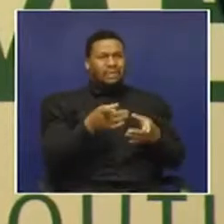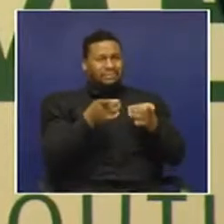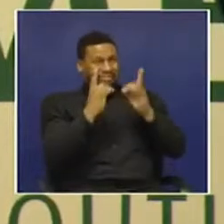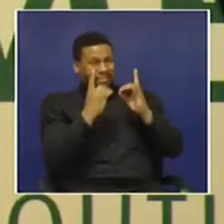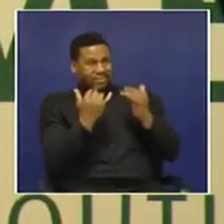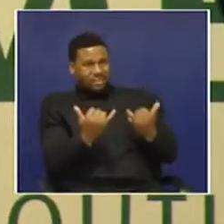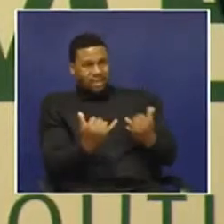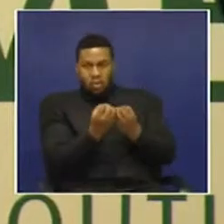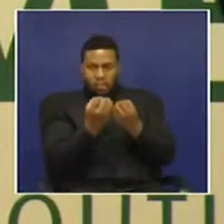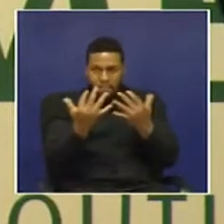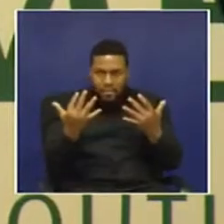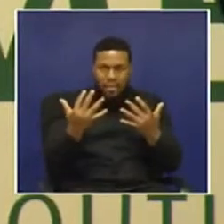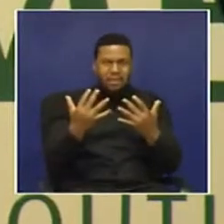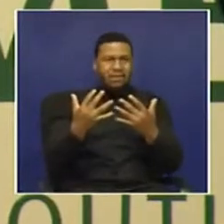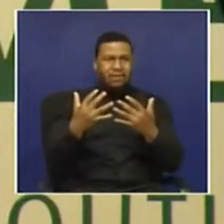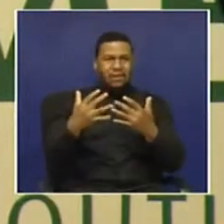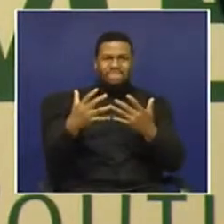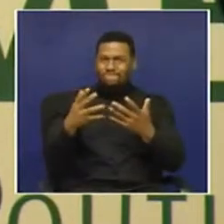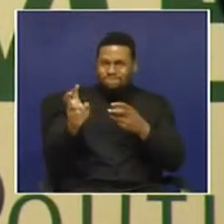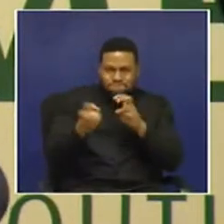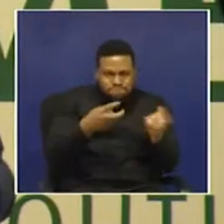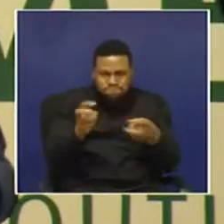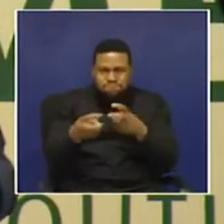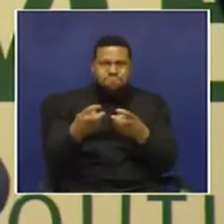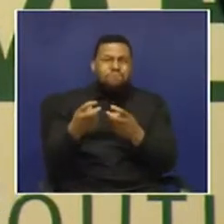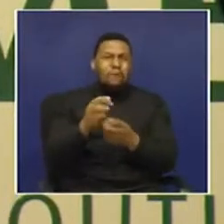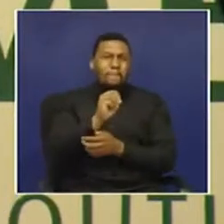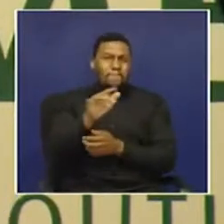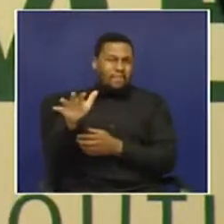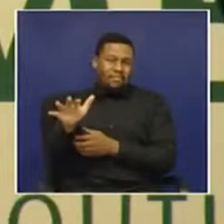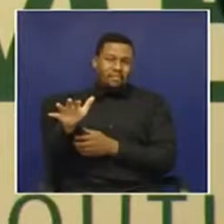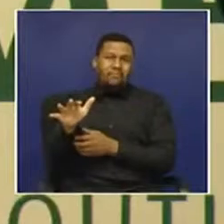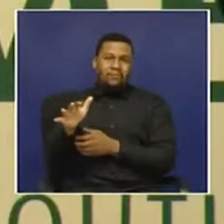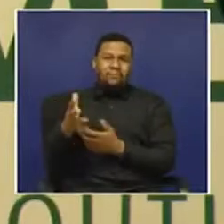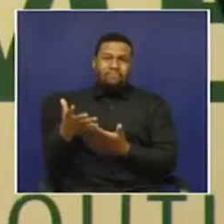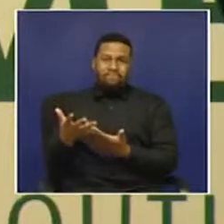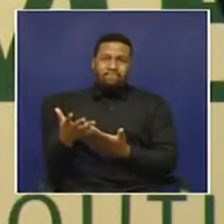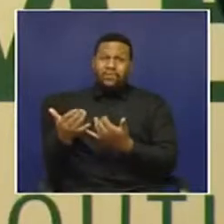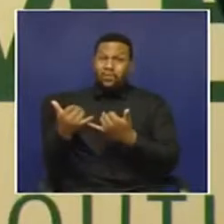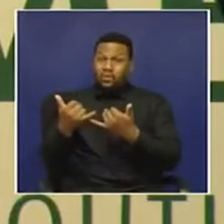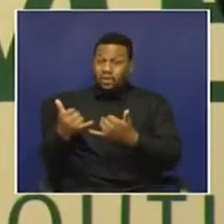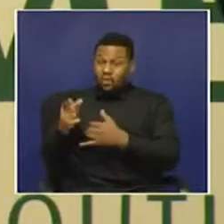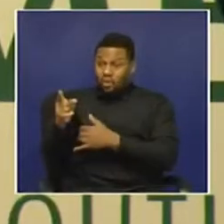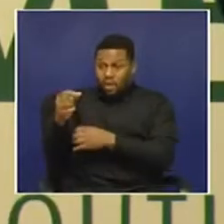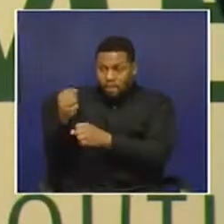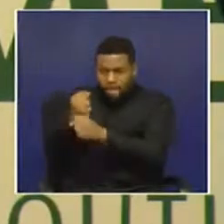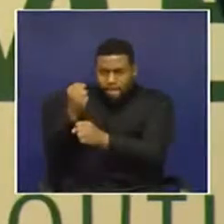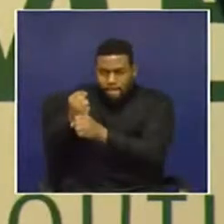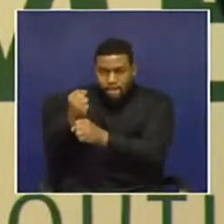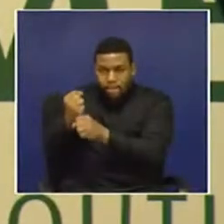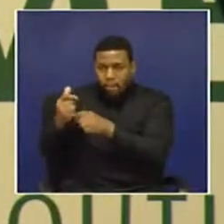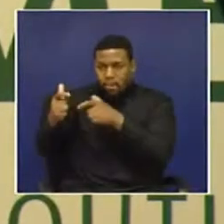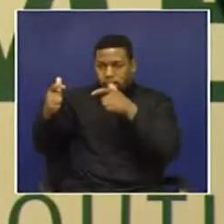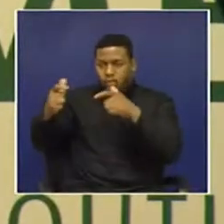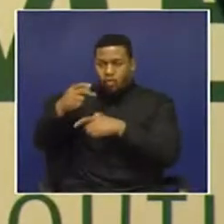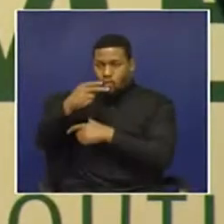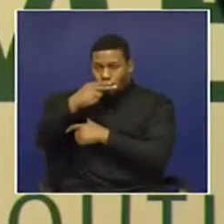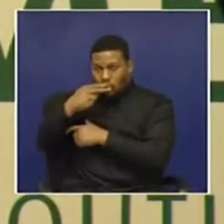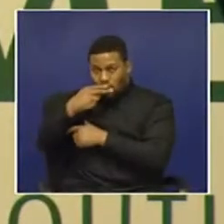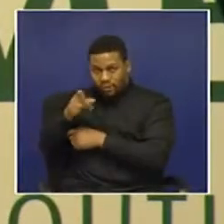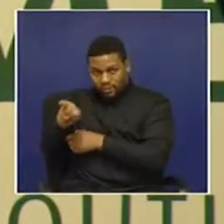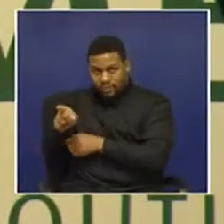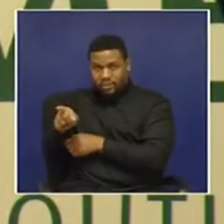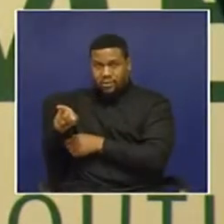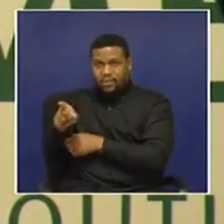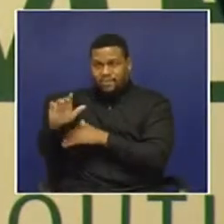revenue. The recent announcement by a major tobacco producer that will close its